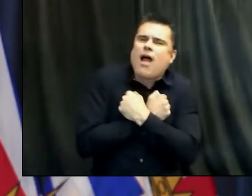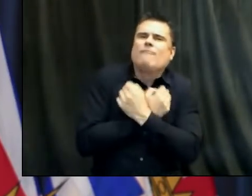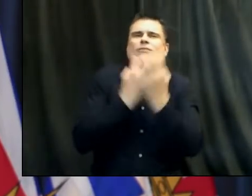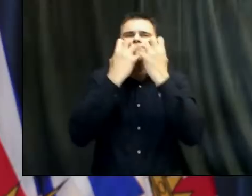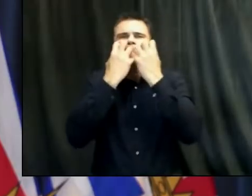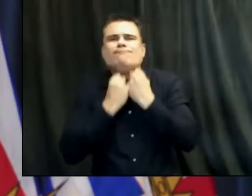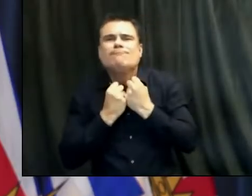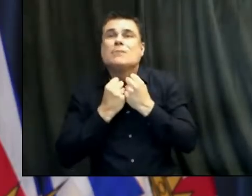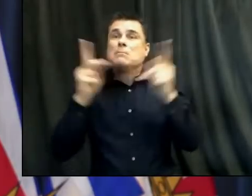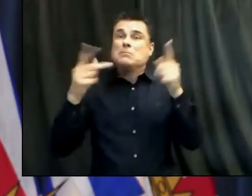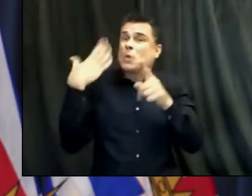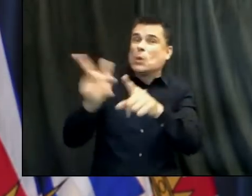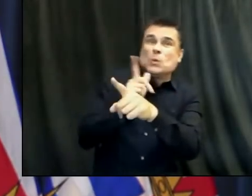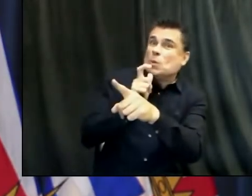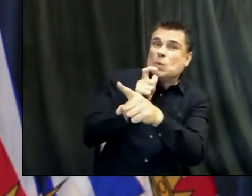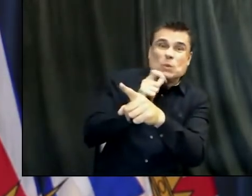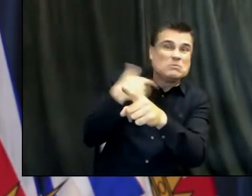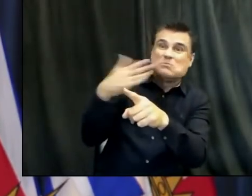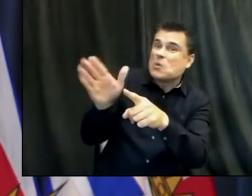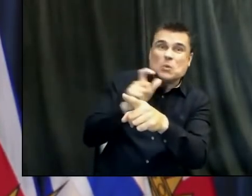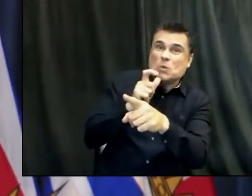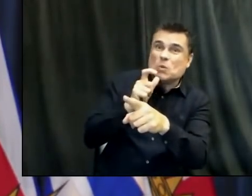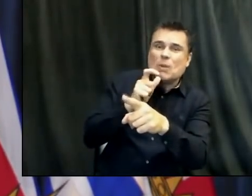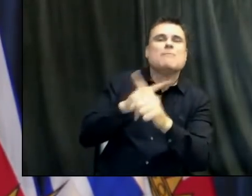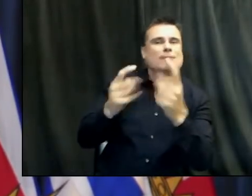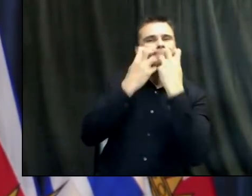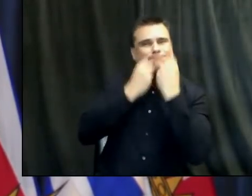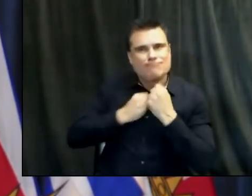des nouveaux cas de COVID-19 en Colombie-Britannique,